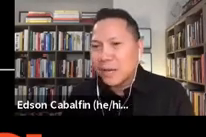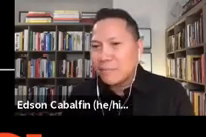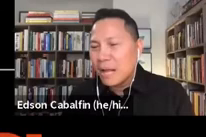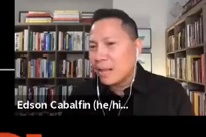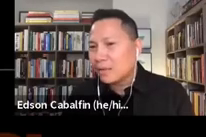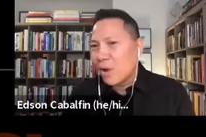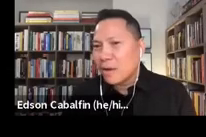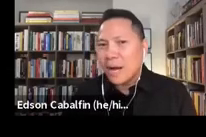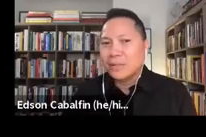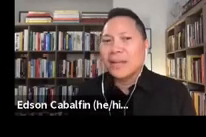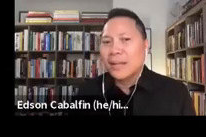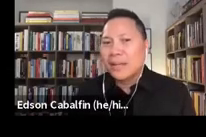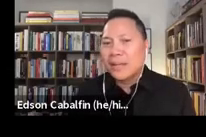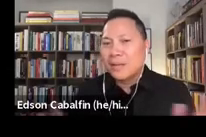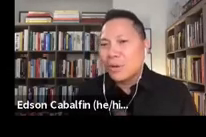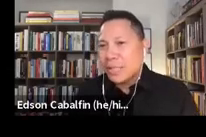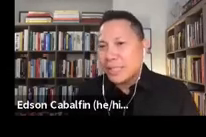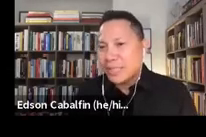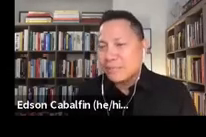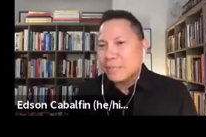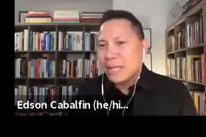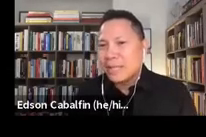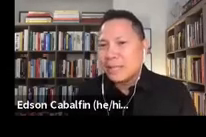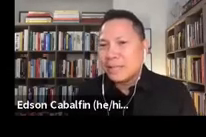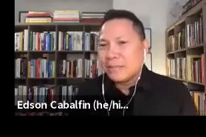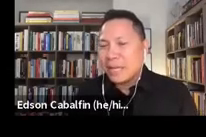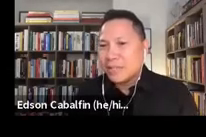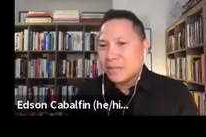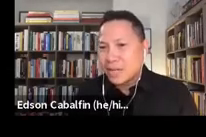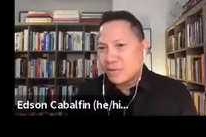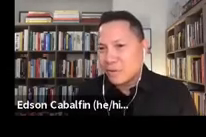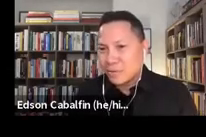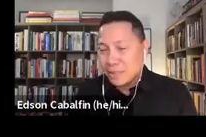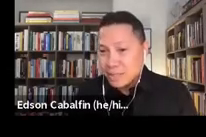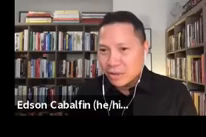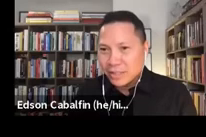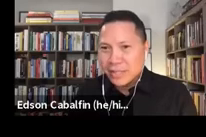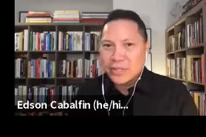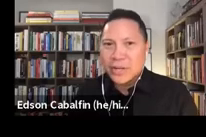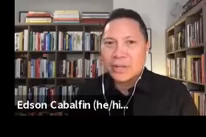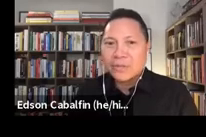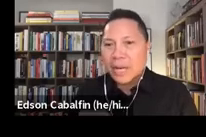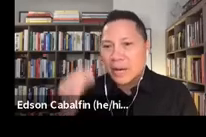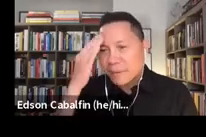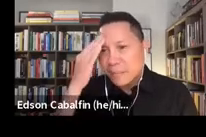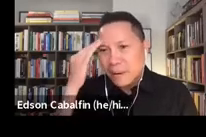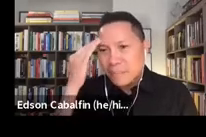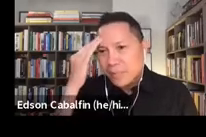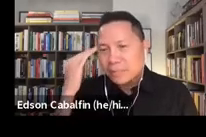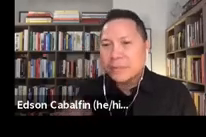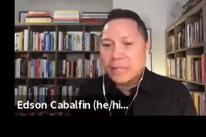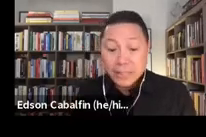terms. I'll talk about colonialism and its connection, of course, with decolonization to set up